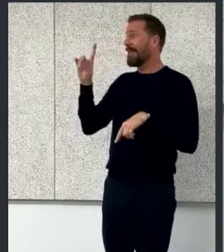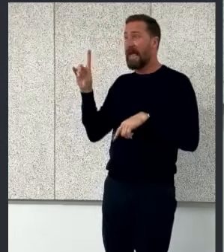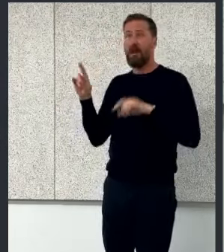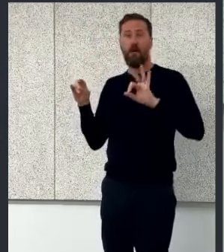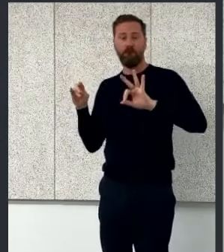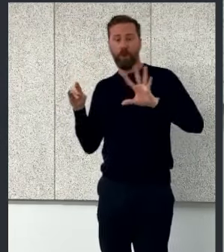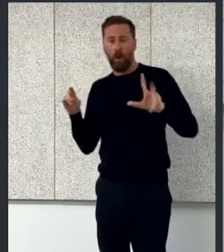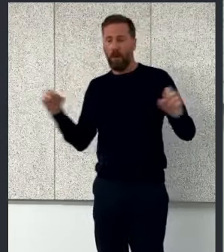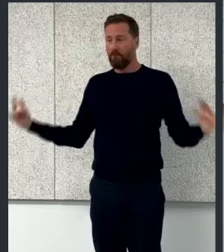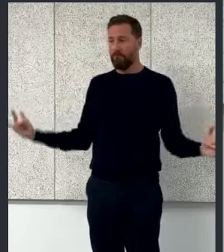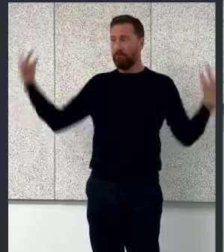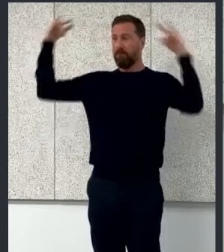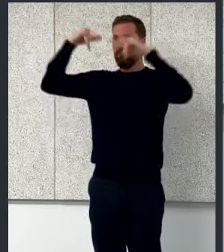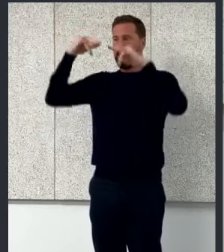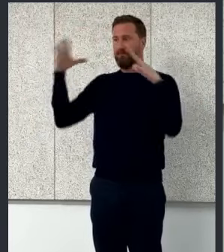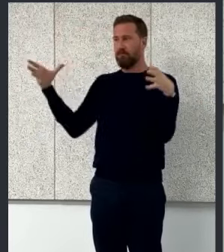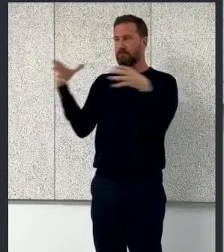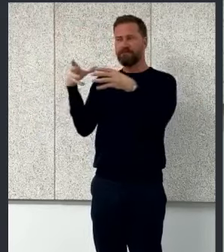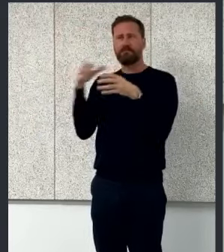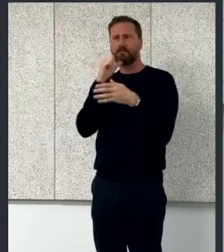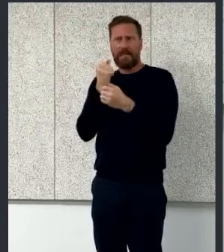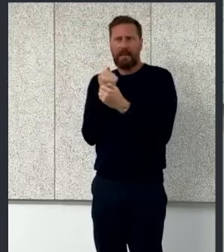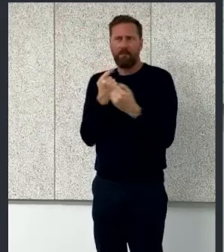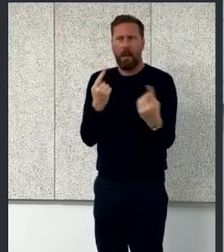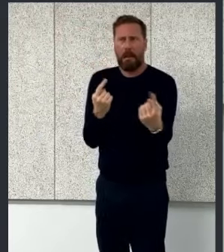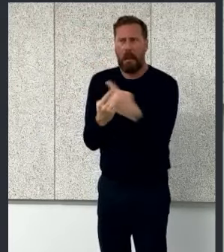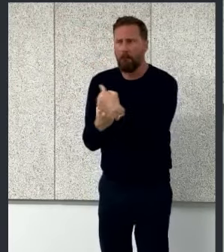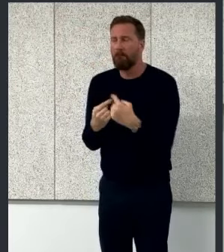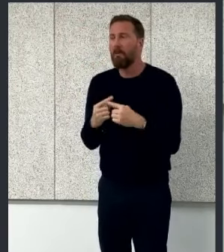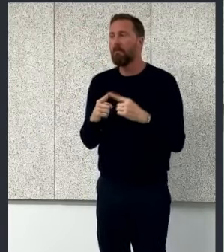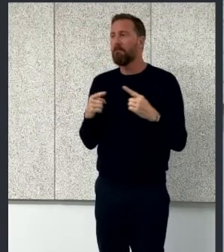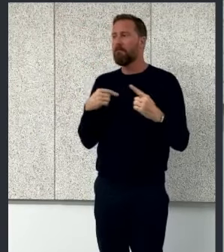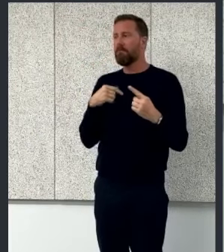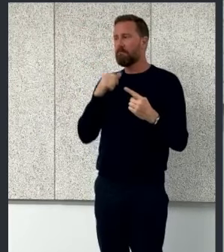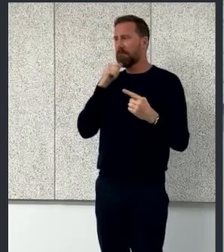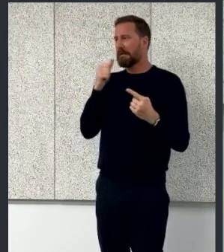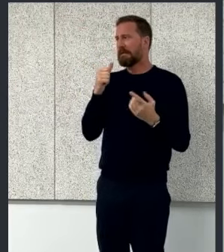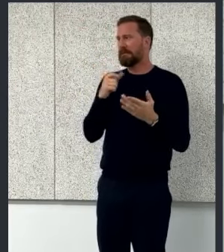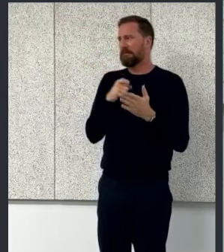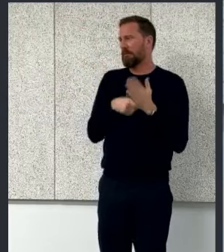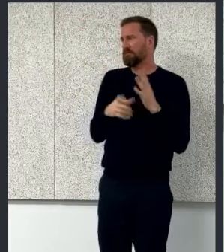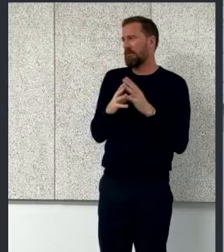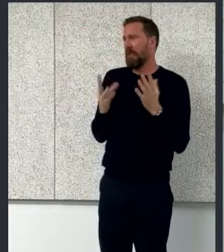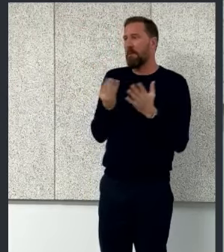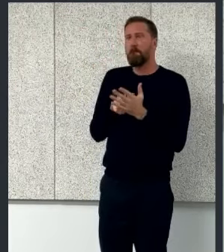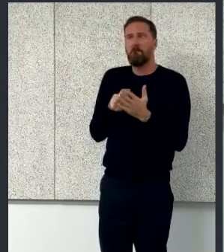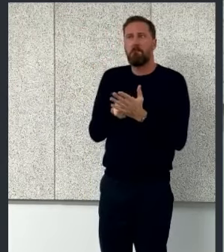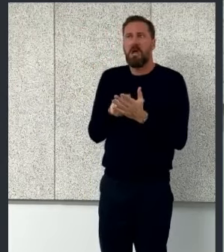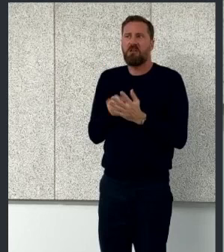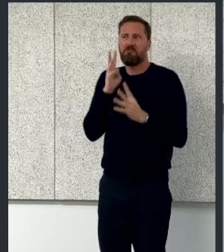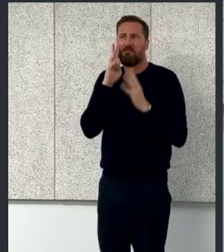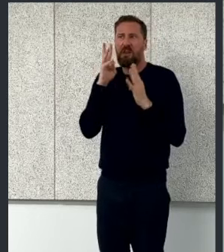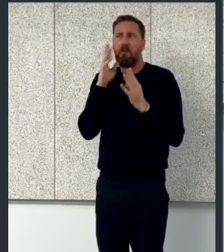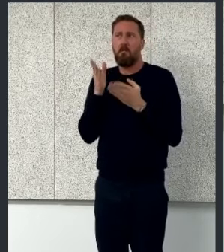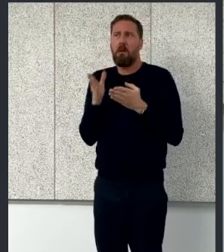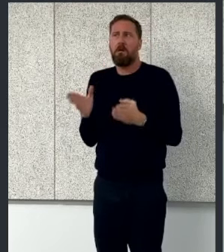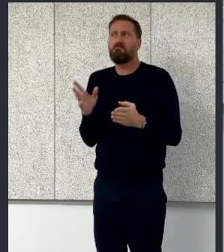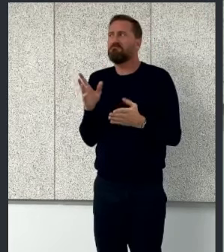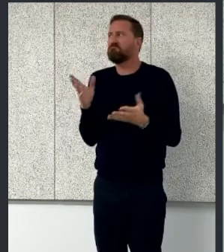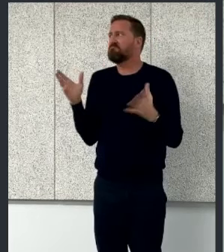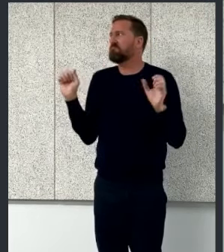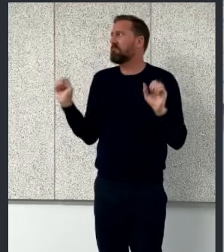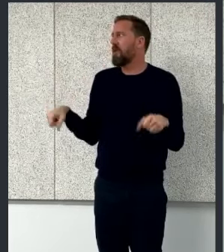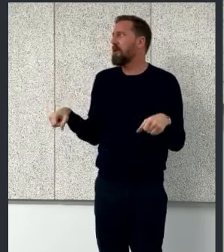everybody can do that, but it was, again, it didn't cost any money, and it was a creative way to.